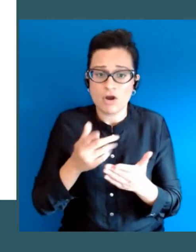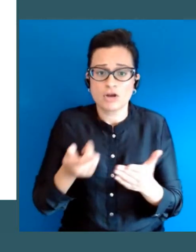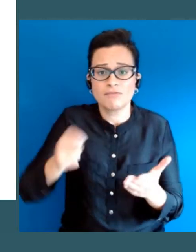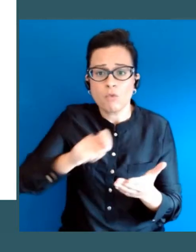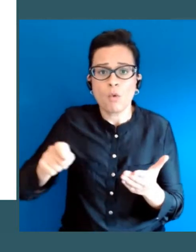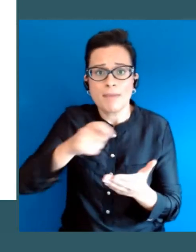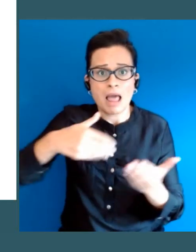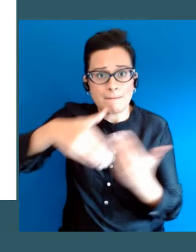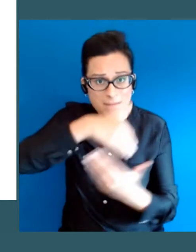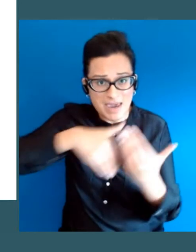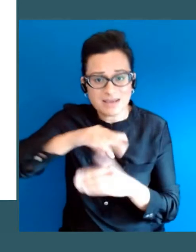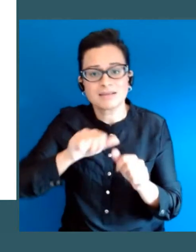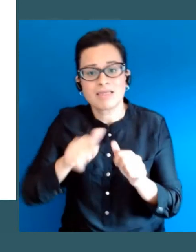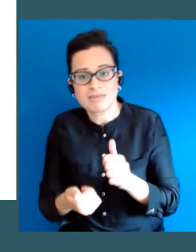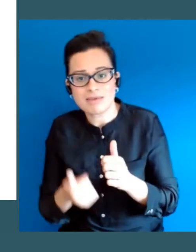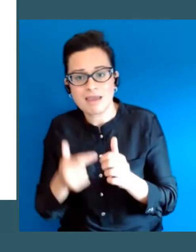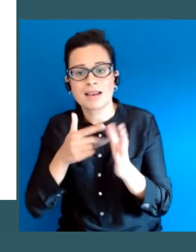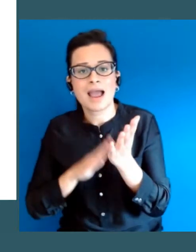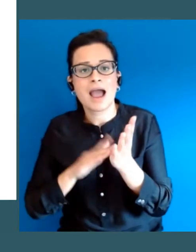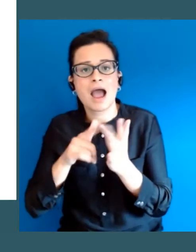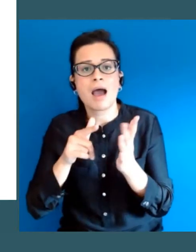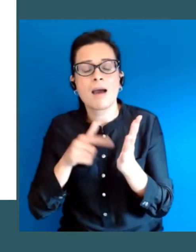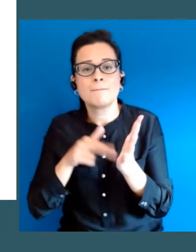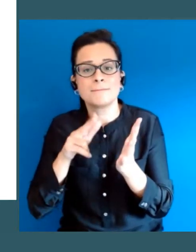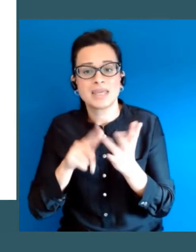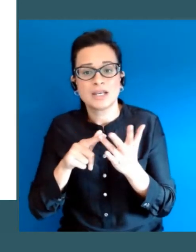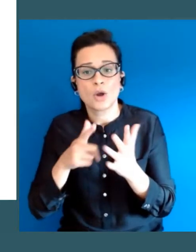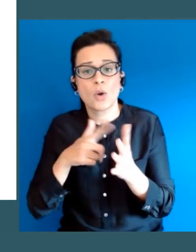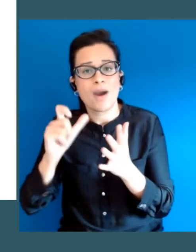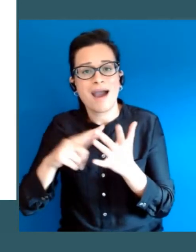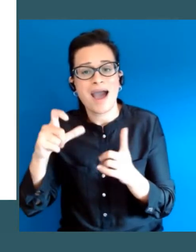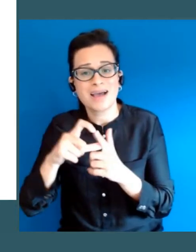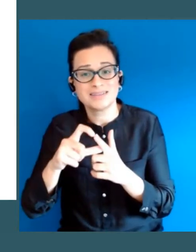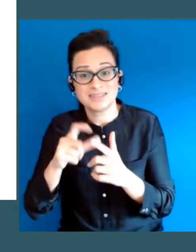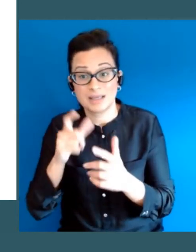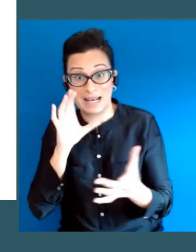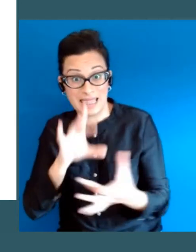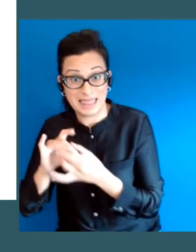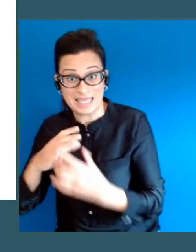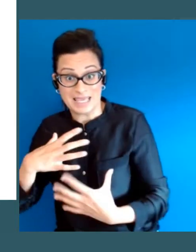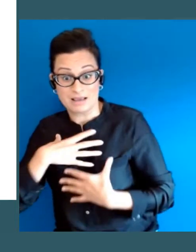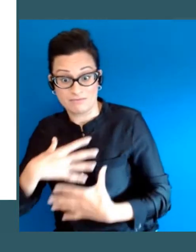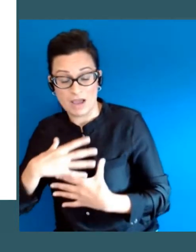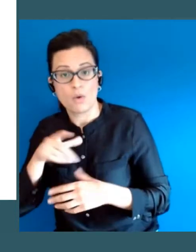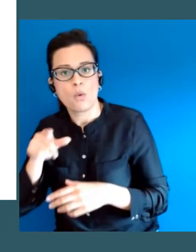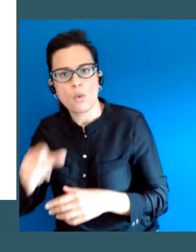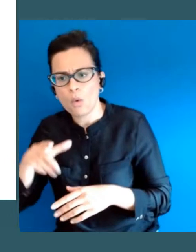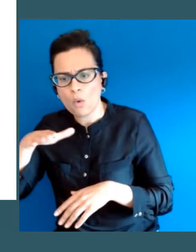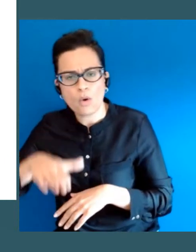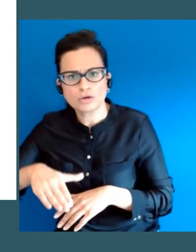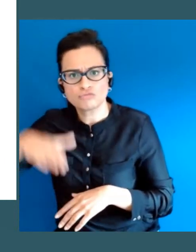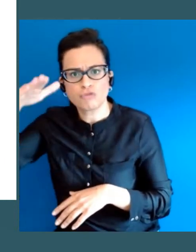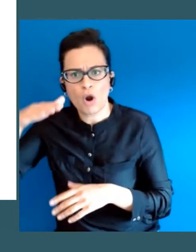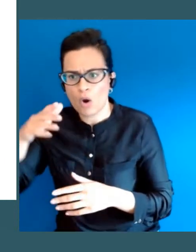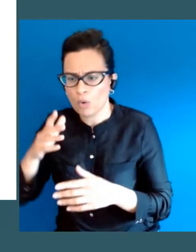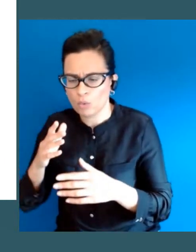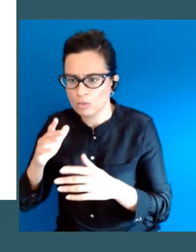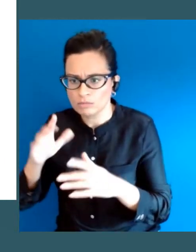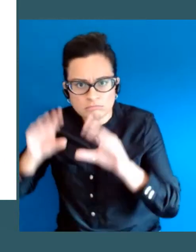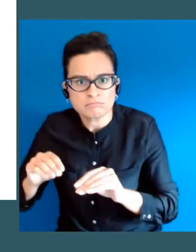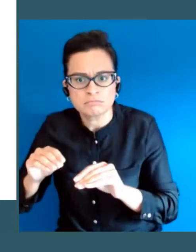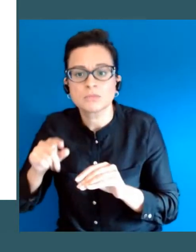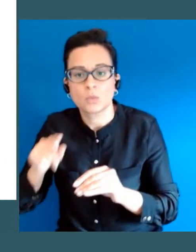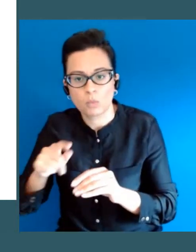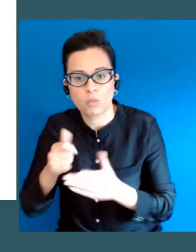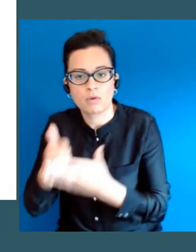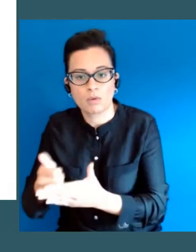acids tend to be second line, except as I've mentioned, if it's anaphylaxis or if there's faltering growth. They do vary, for instance, in the protein that's being used in